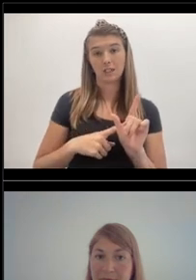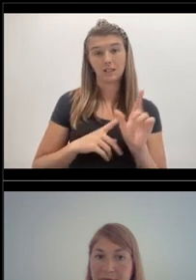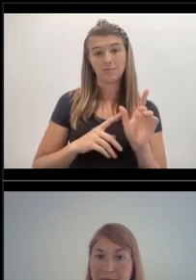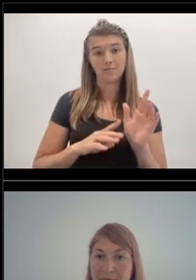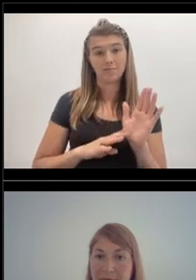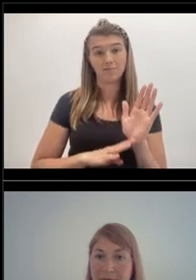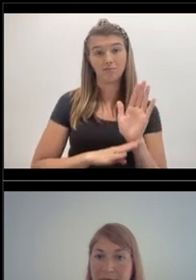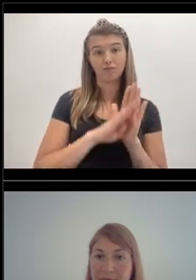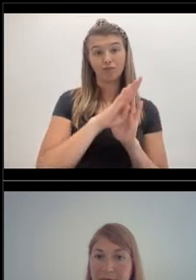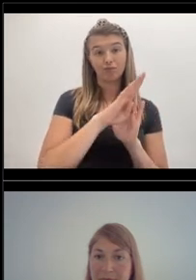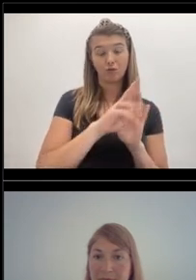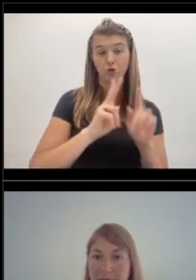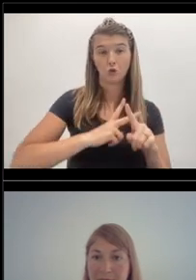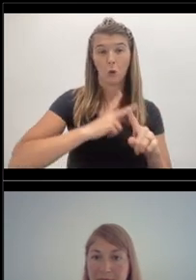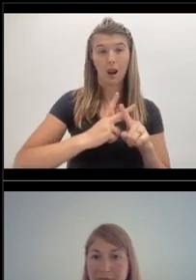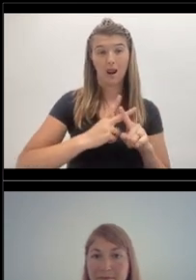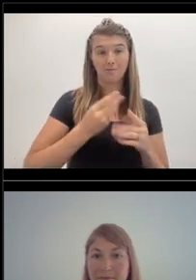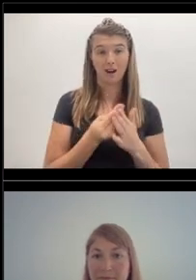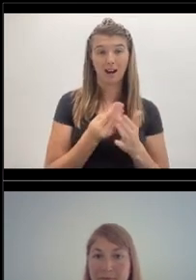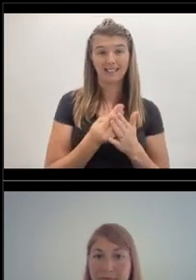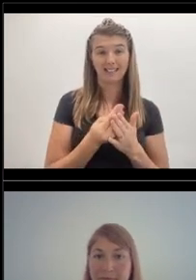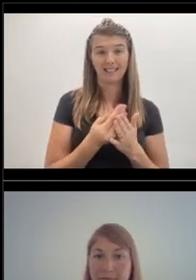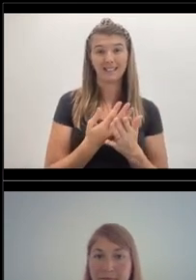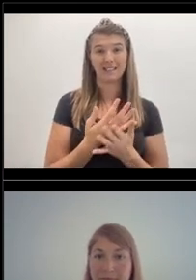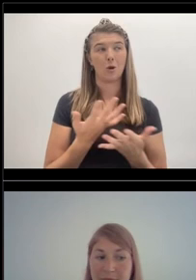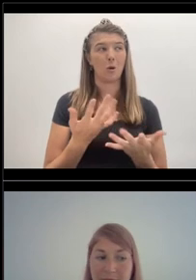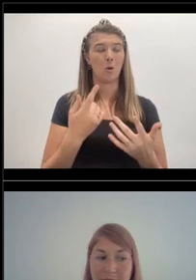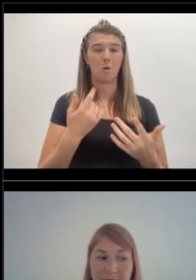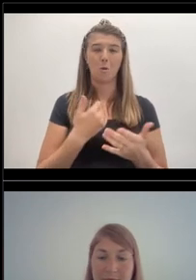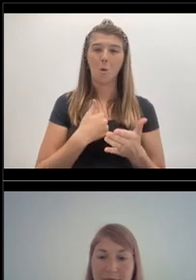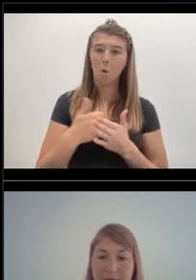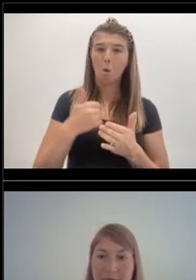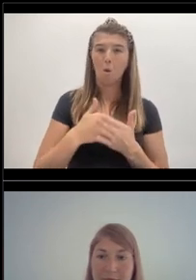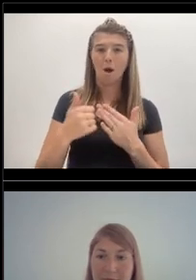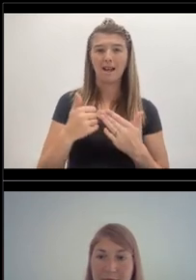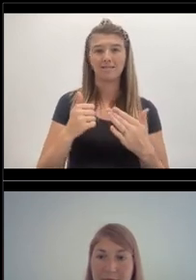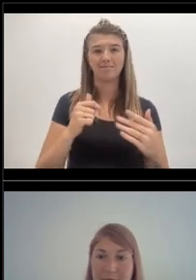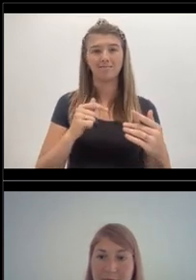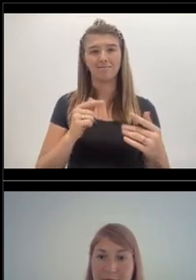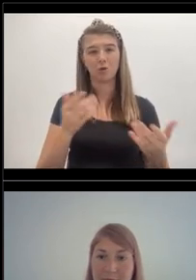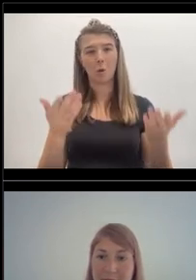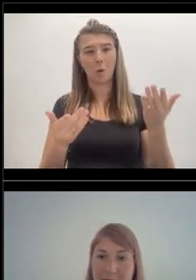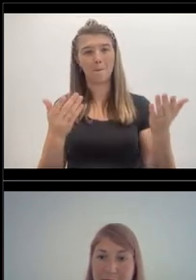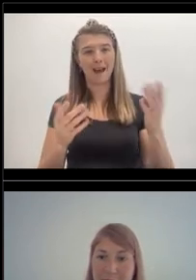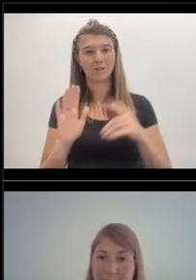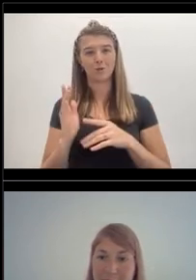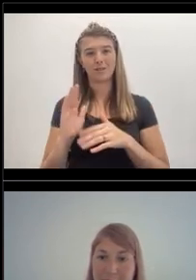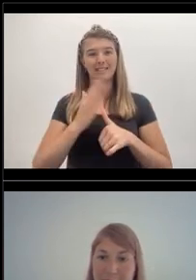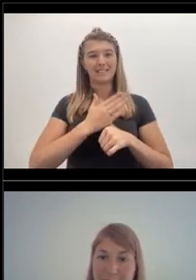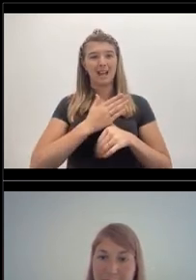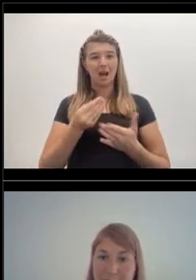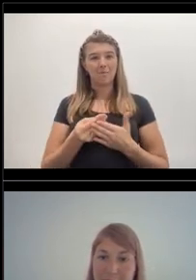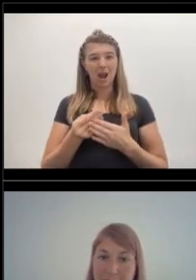were double in price. So we're always compared to the virgin price, and we're always expected to be